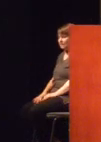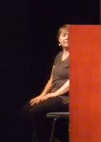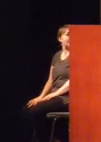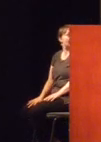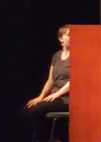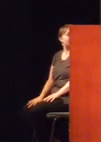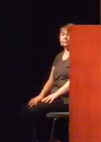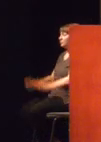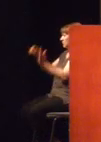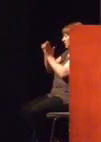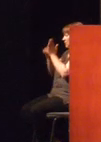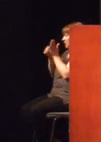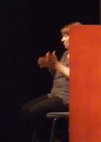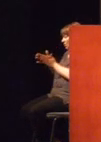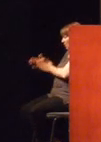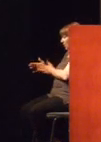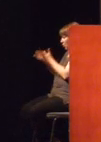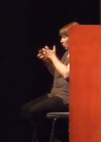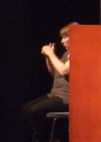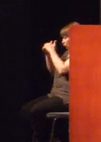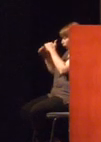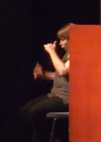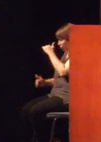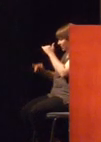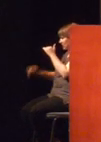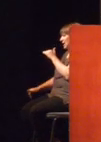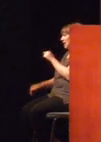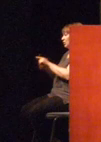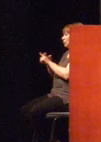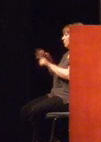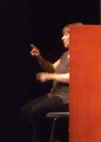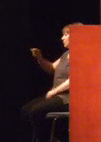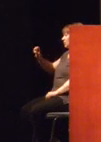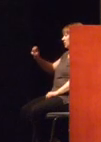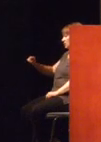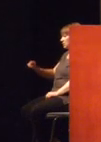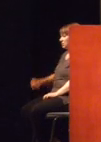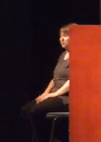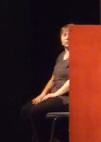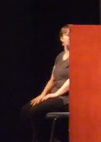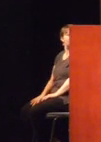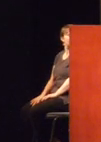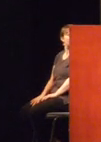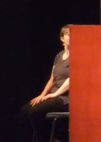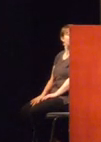The state's plan was to decrease our funding based on our actual FTES, based on the apportionment over the years.